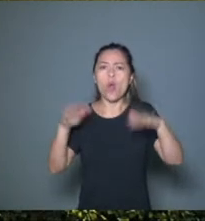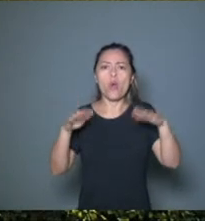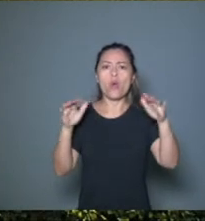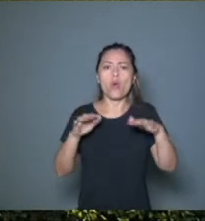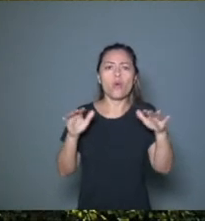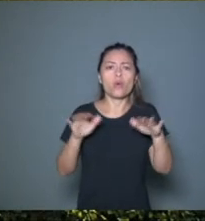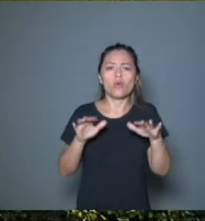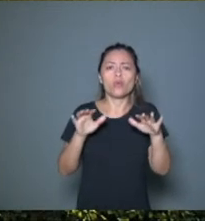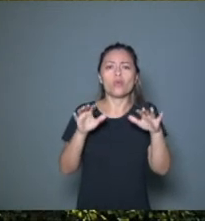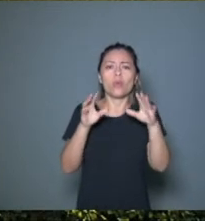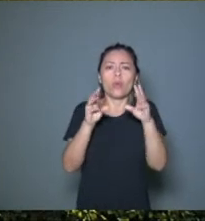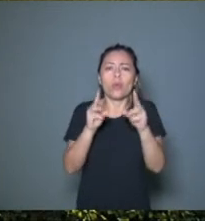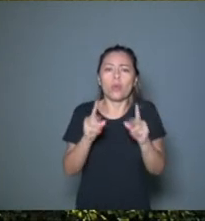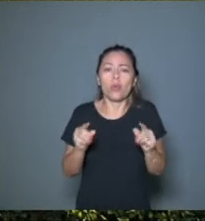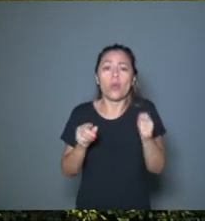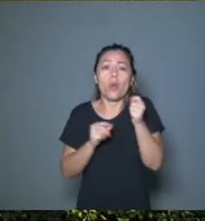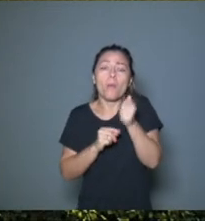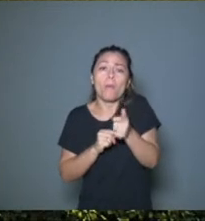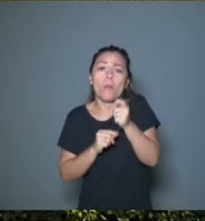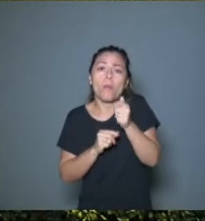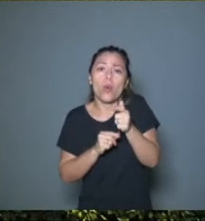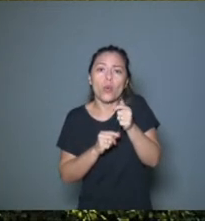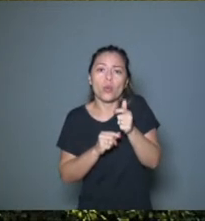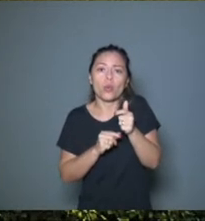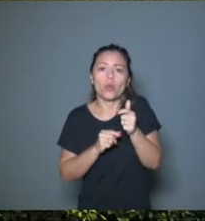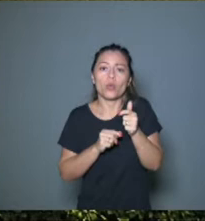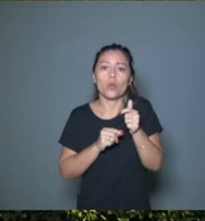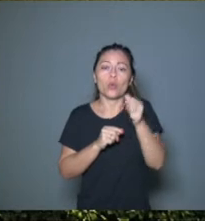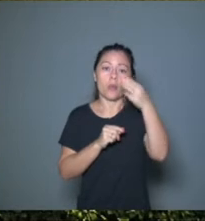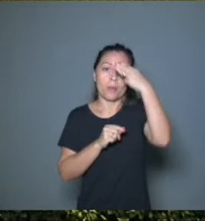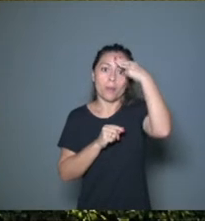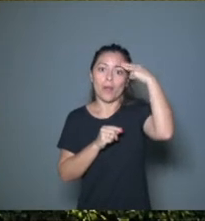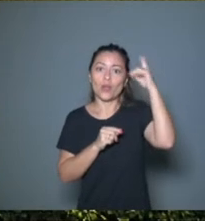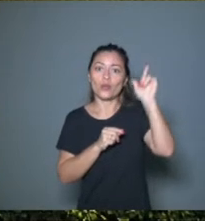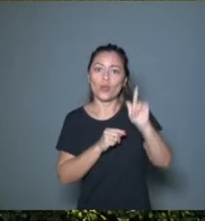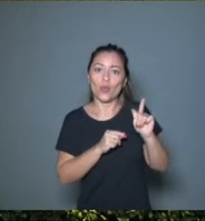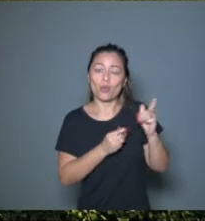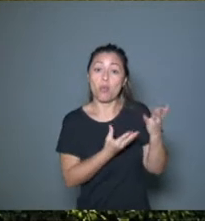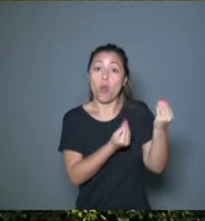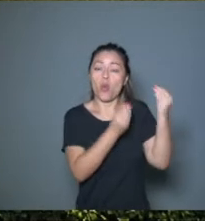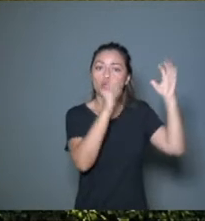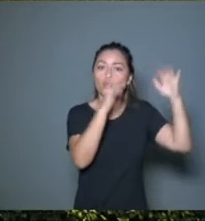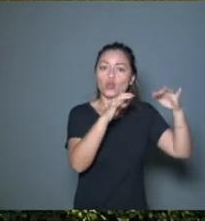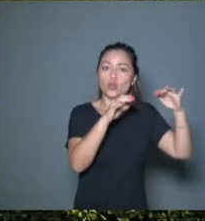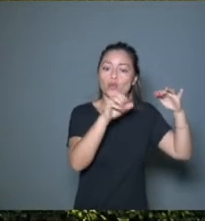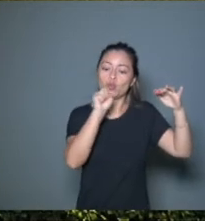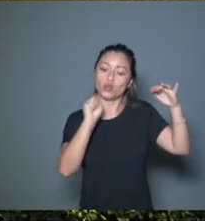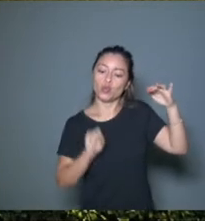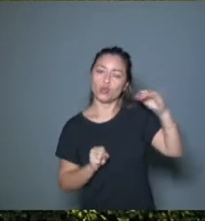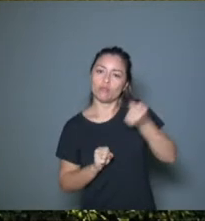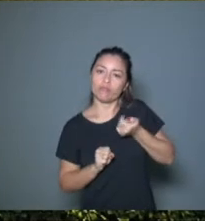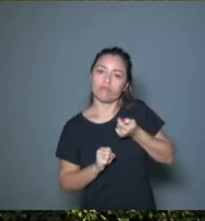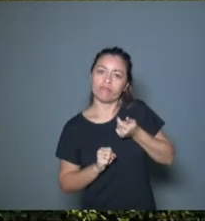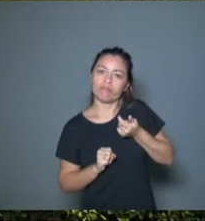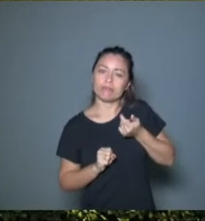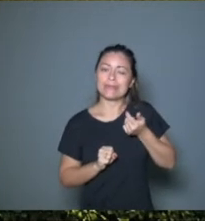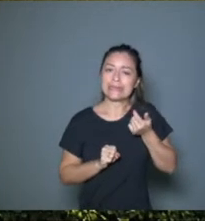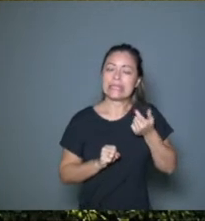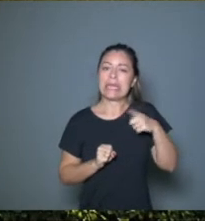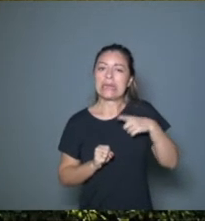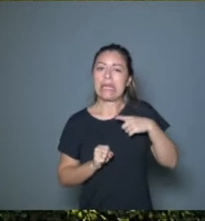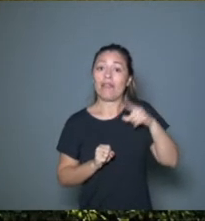thing. It didn't rain in mid-south Brazil. It rained a little more in Mato Grosso,